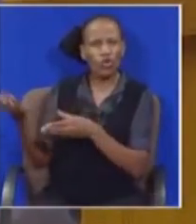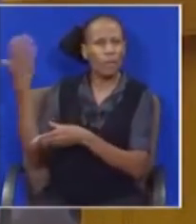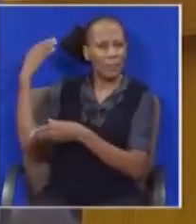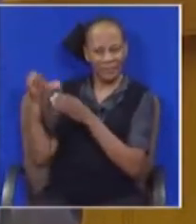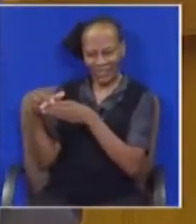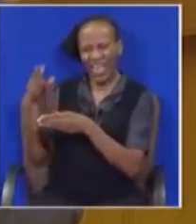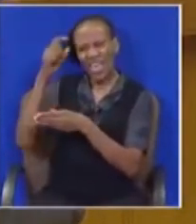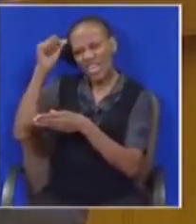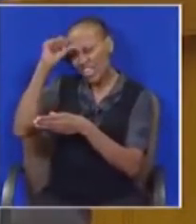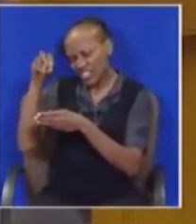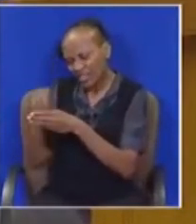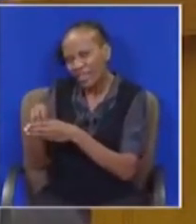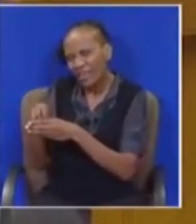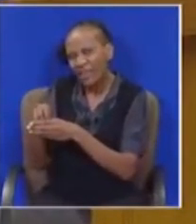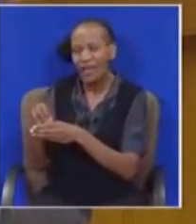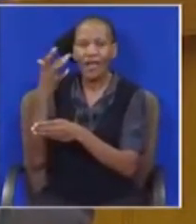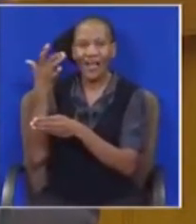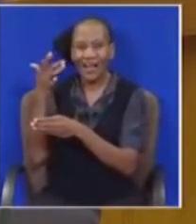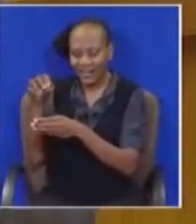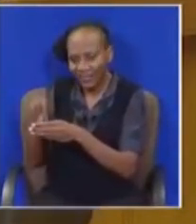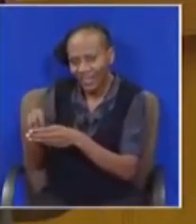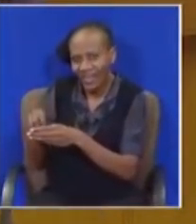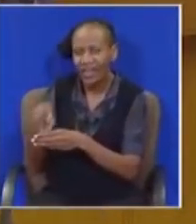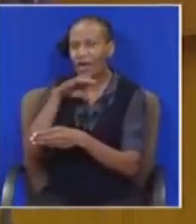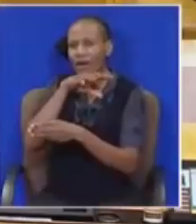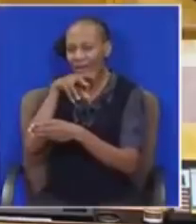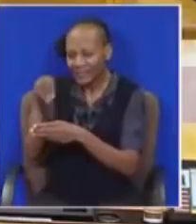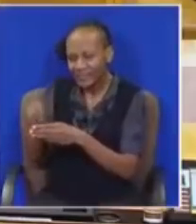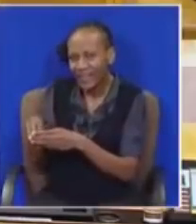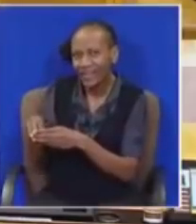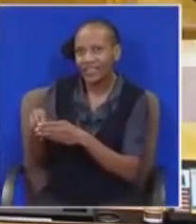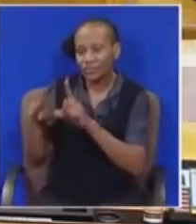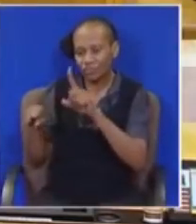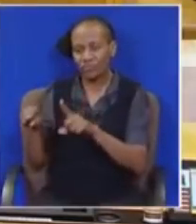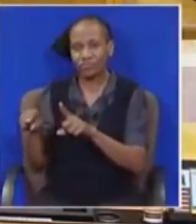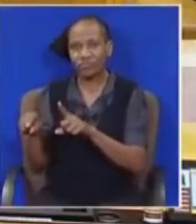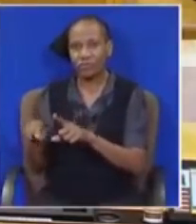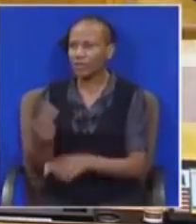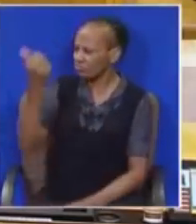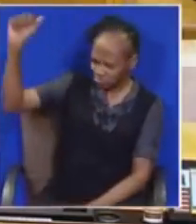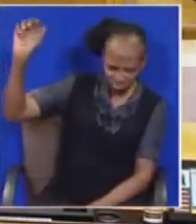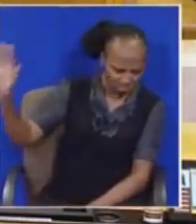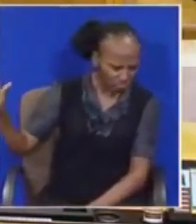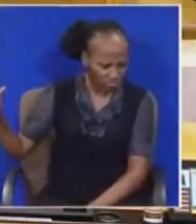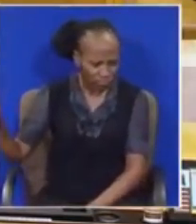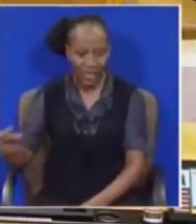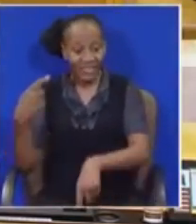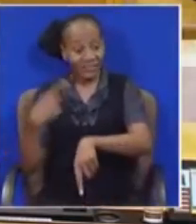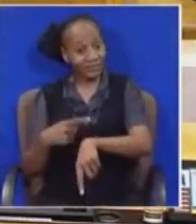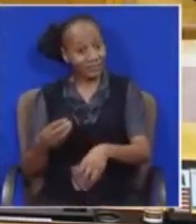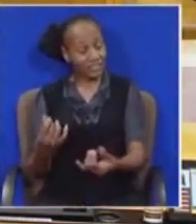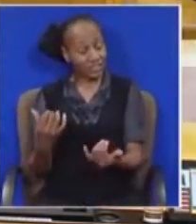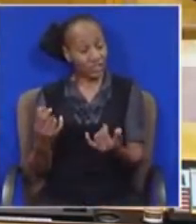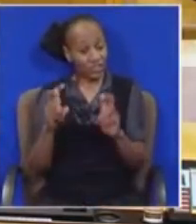Colored Congress, the African Lekota, Congress, and so on. Your time has expired, sir. No, the thing is now